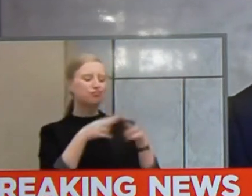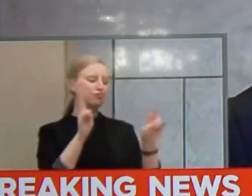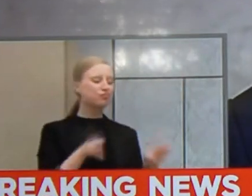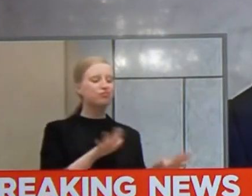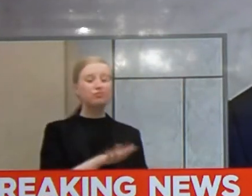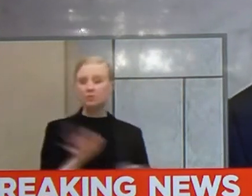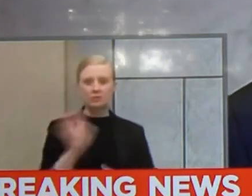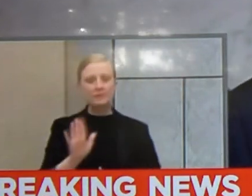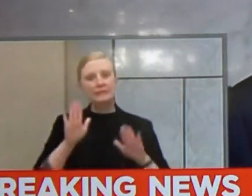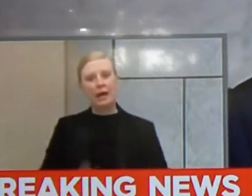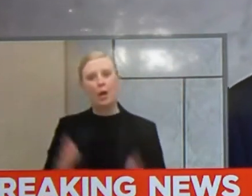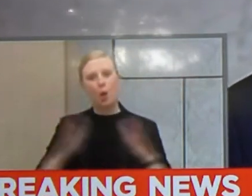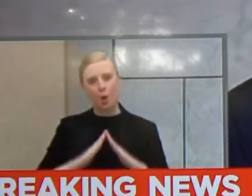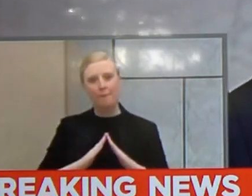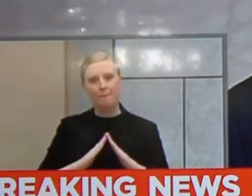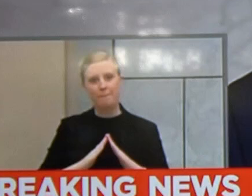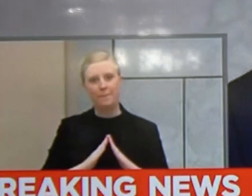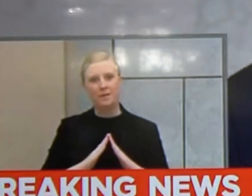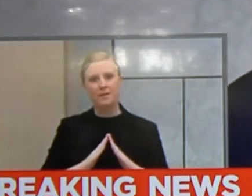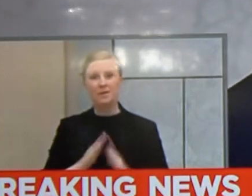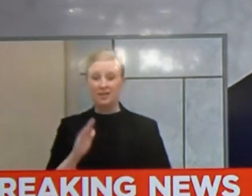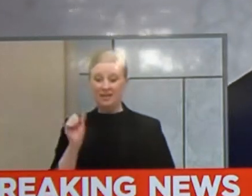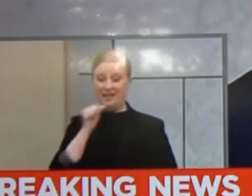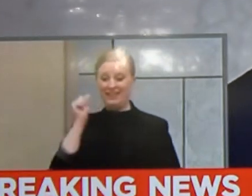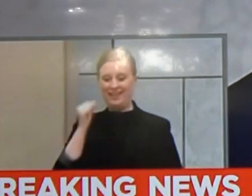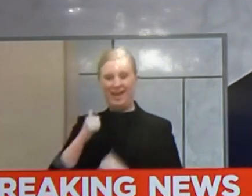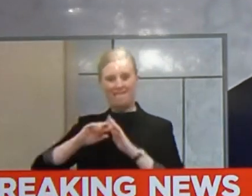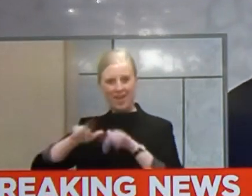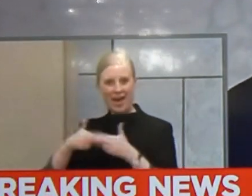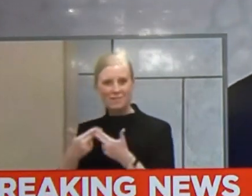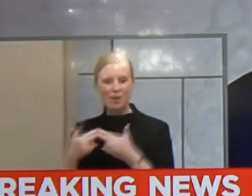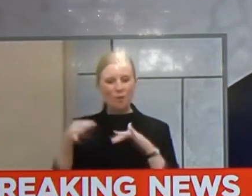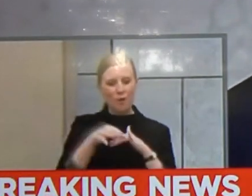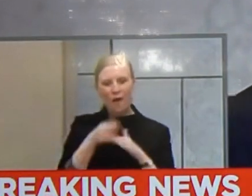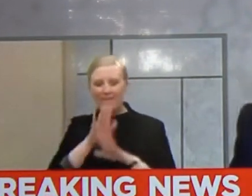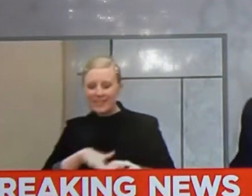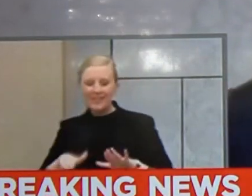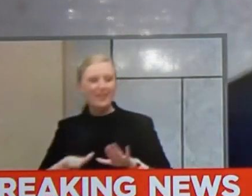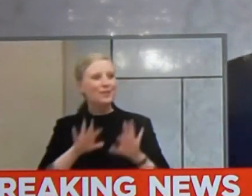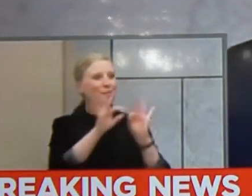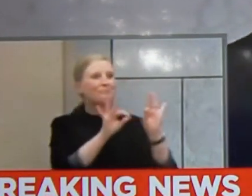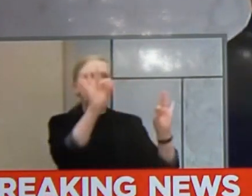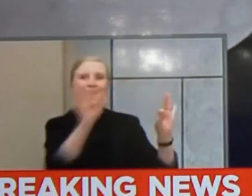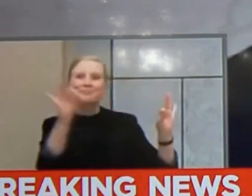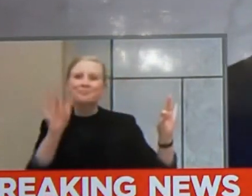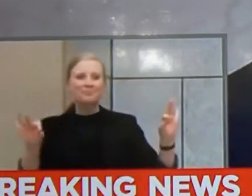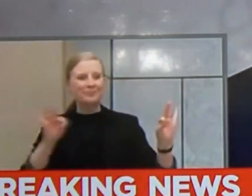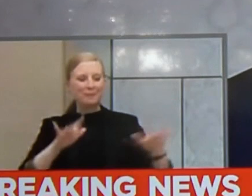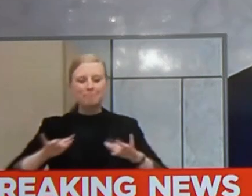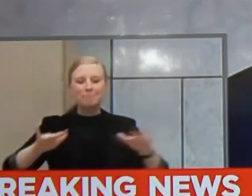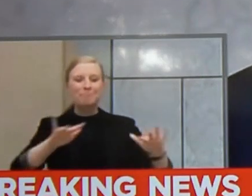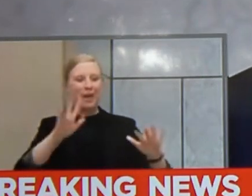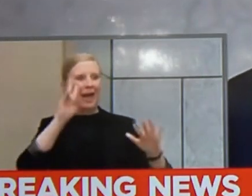house yesterday with Jenny and the kids. It might actually keep them occupied for at least an hour or so if they're painting Easter eggs or whatever.